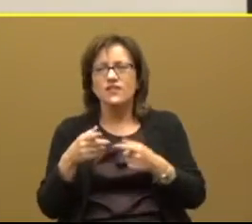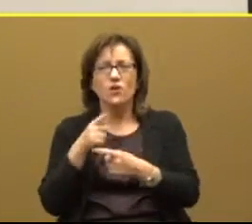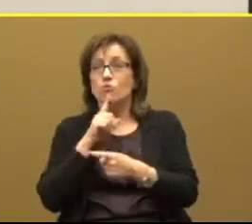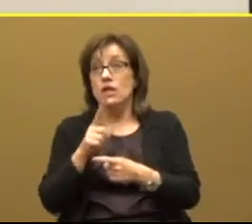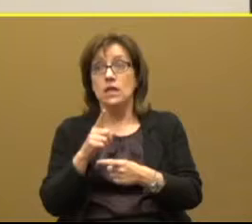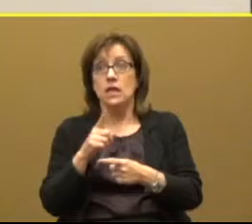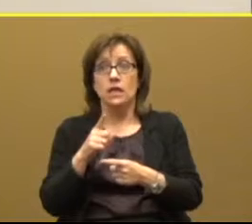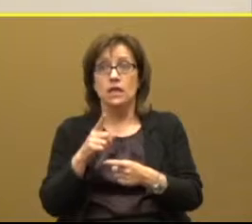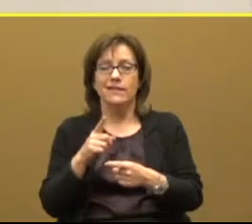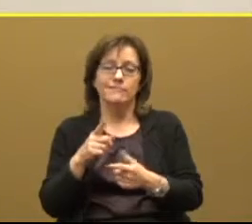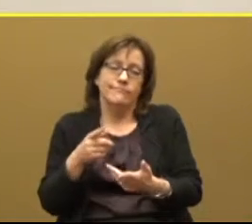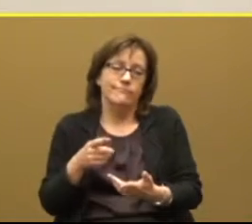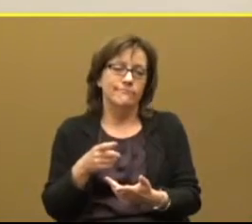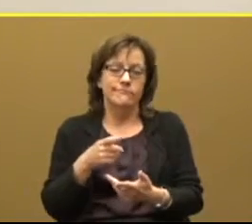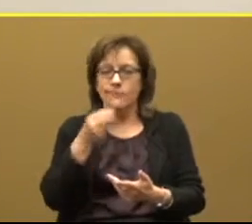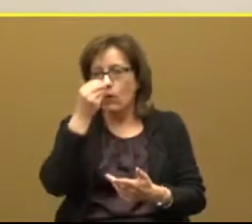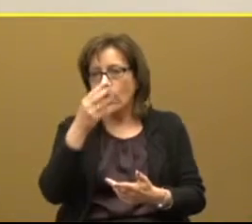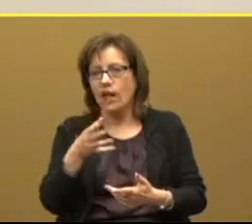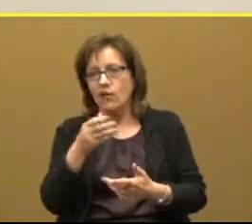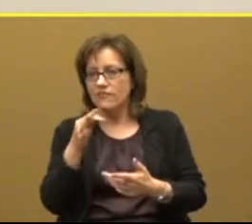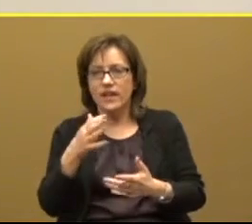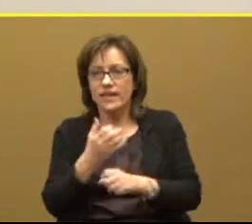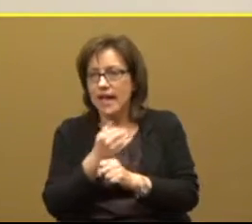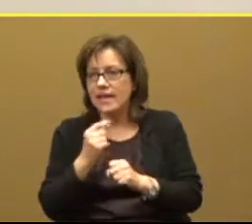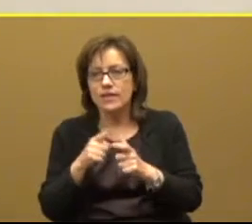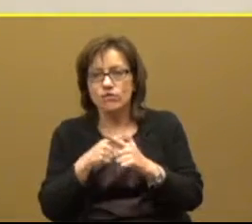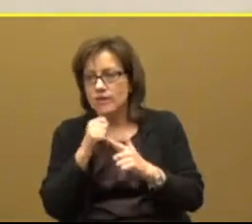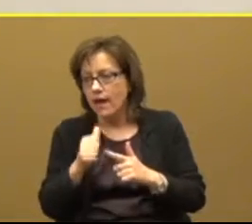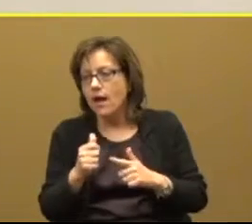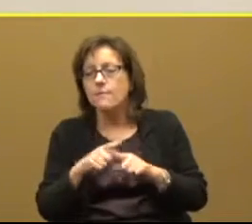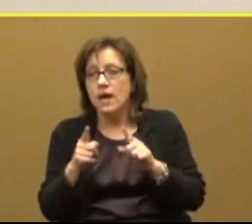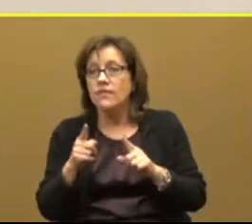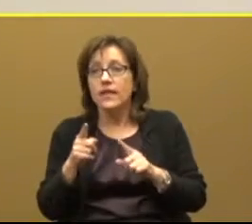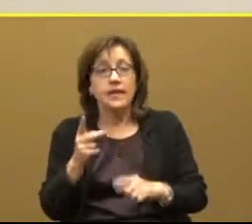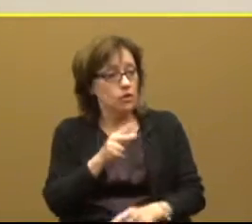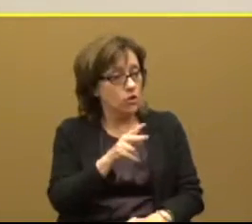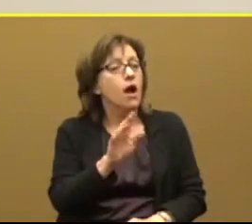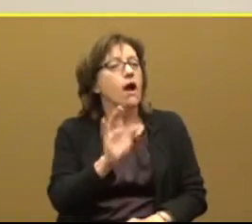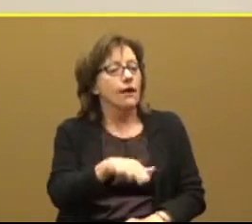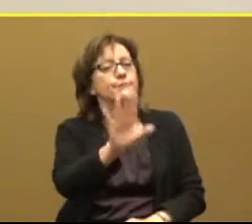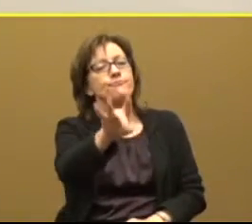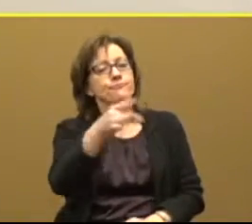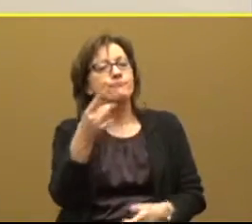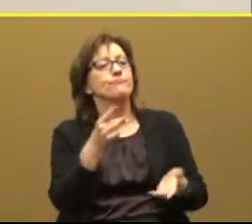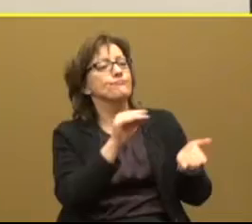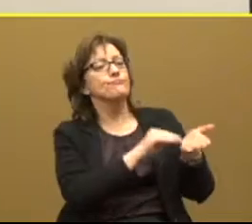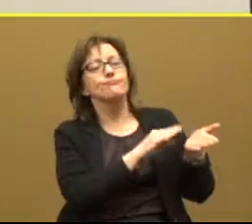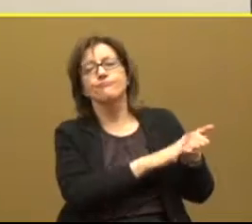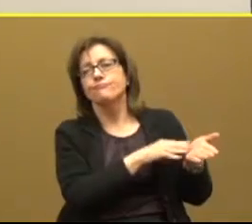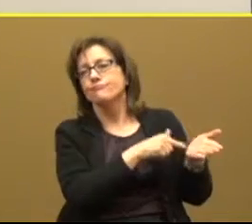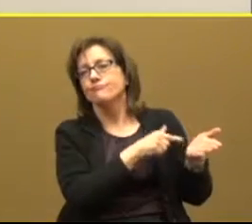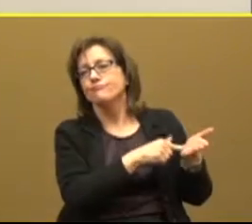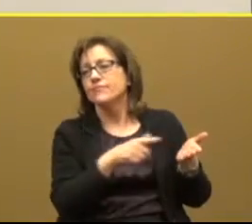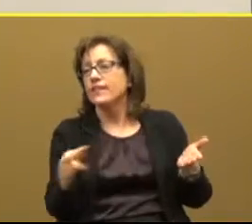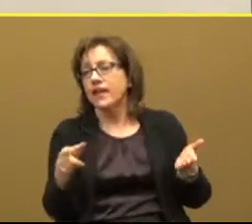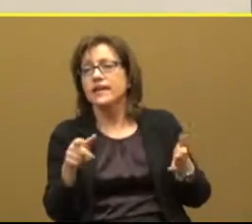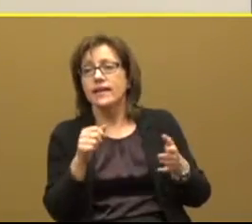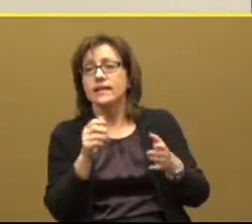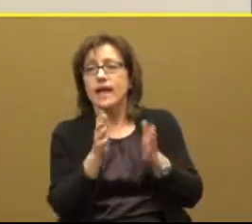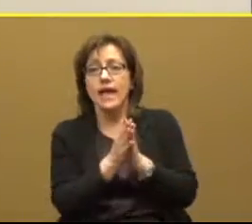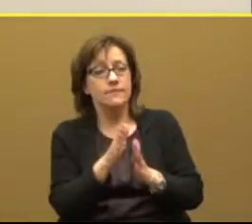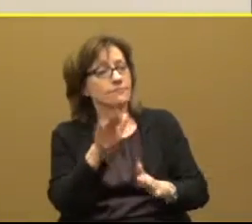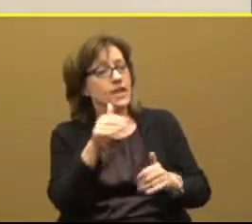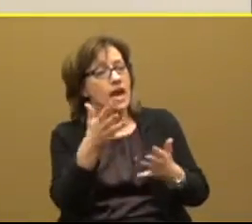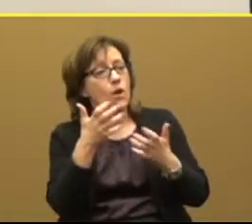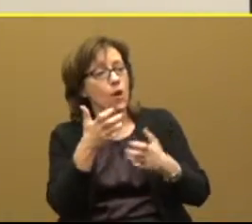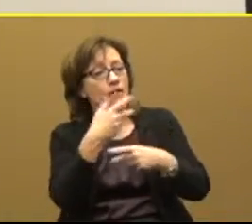item, they can now look and use that on your choice board, and they're able to request, I want the rabbit. And then they're going to